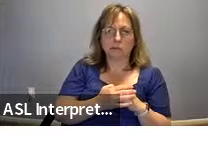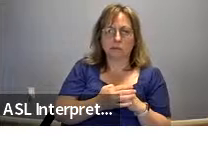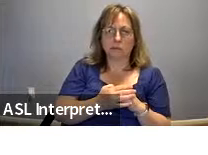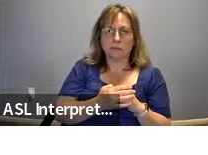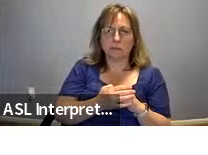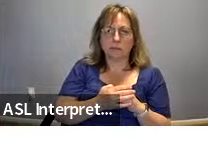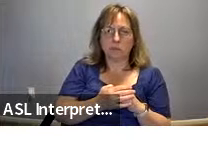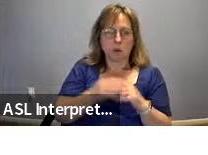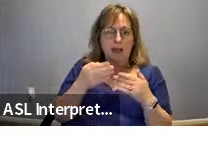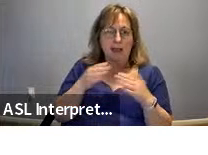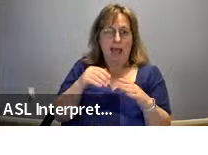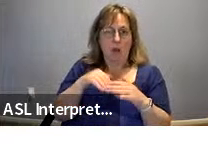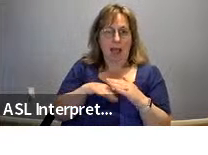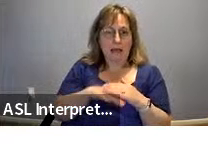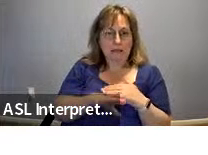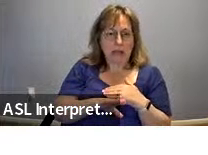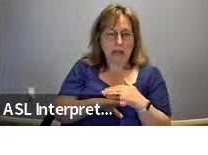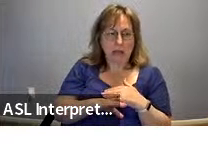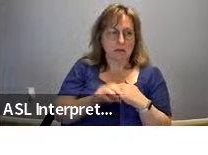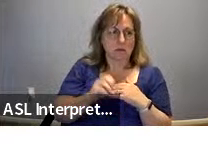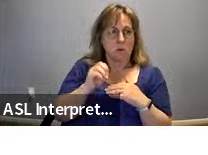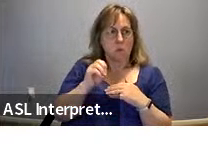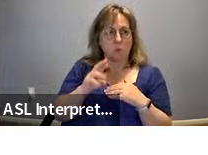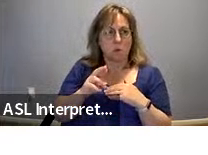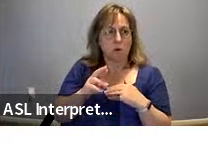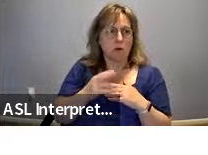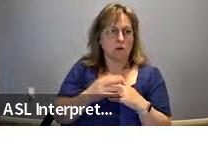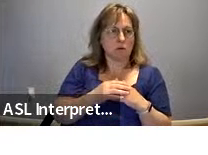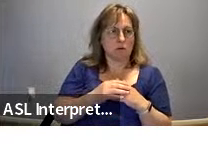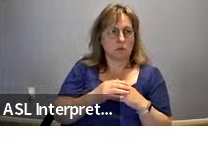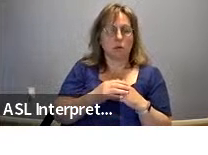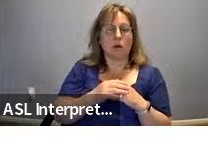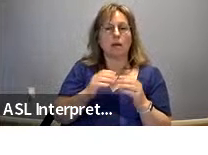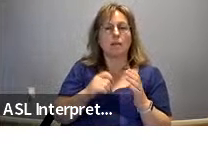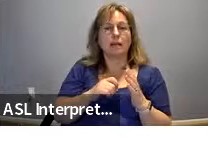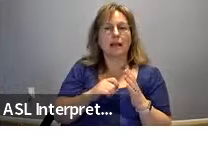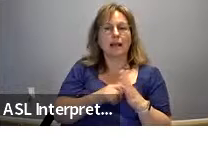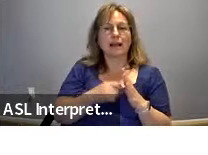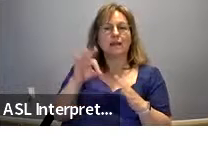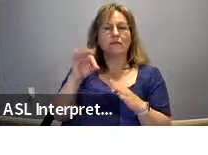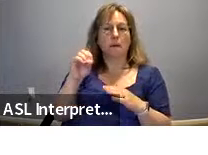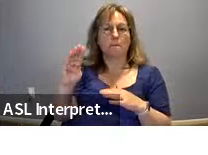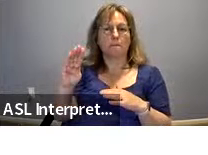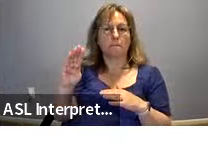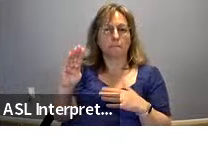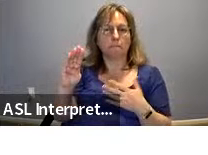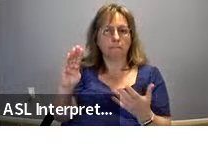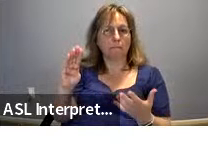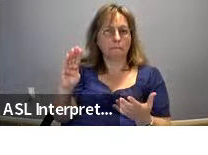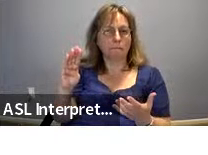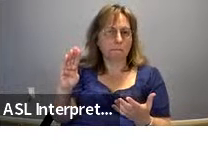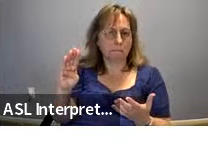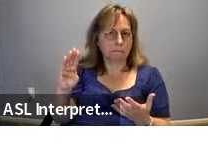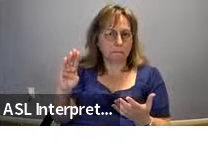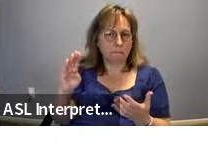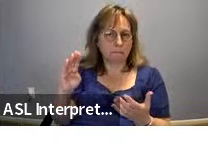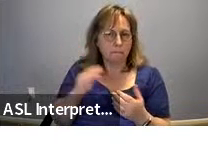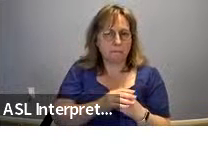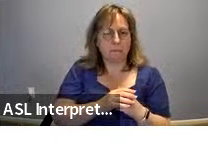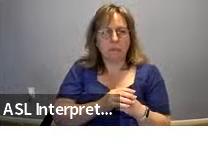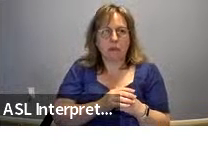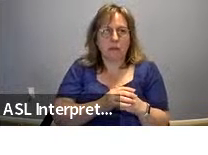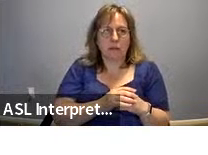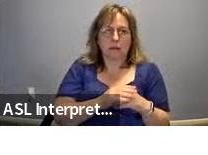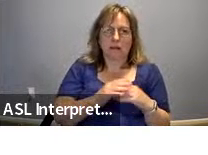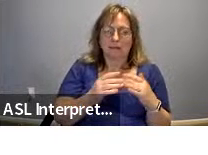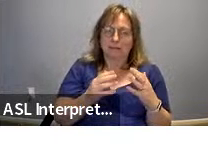grant access, and also a key fob, a USB key. That may be a little techie,